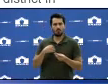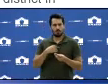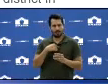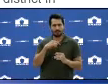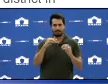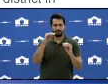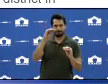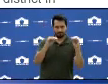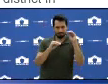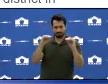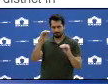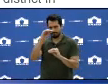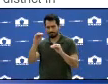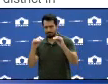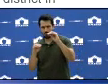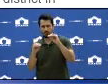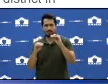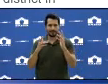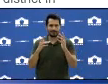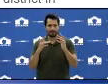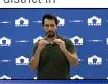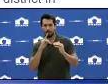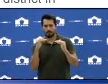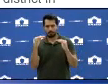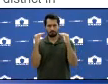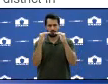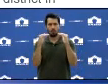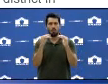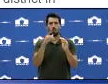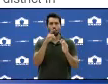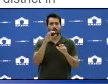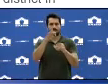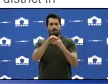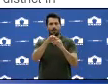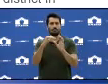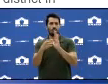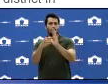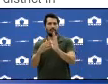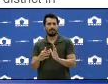those boundaries as necessary. So it will determine who will represent you in those districts.